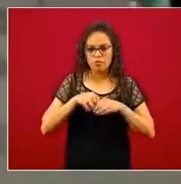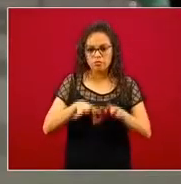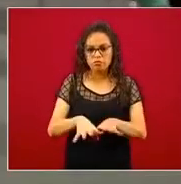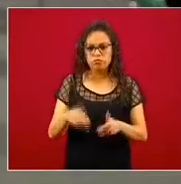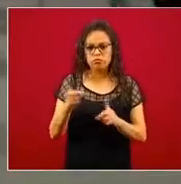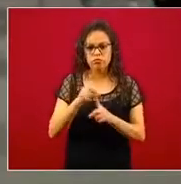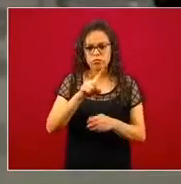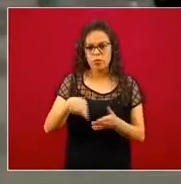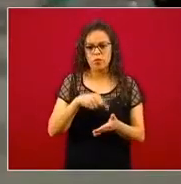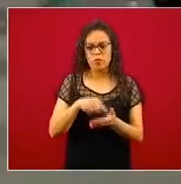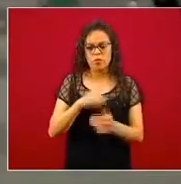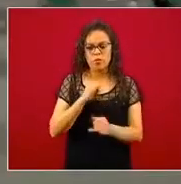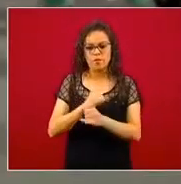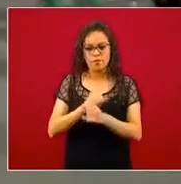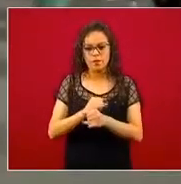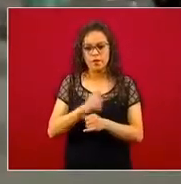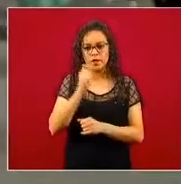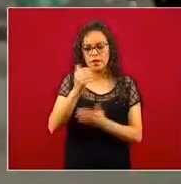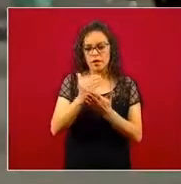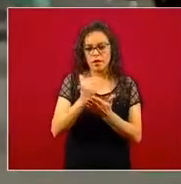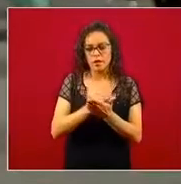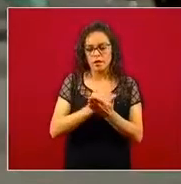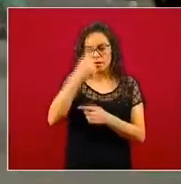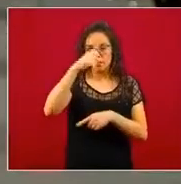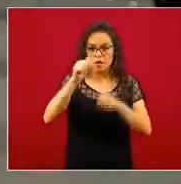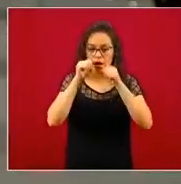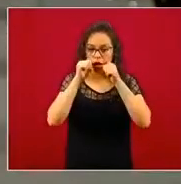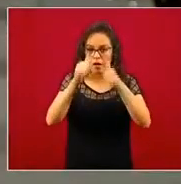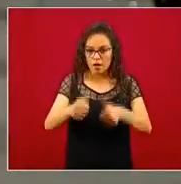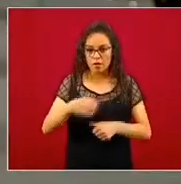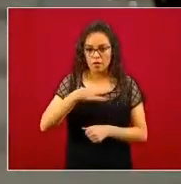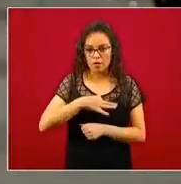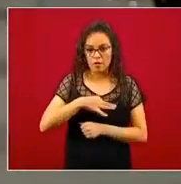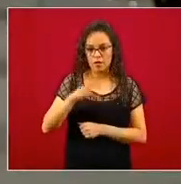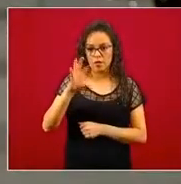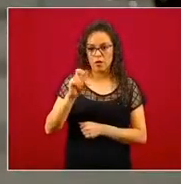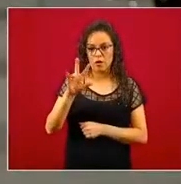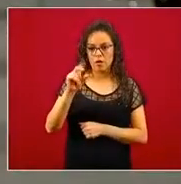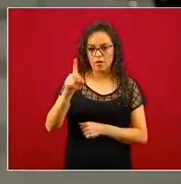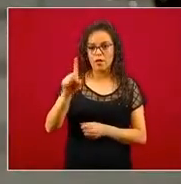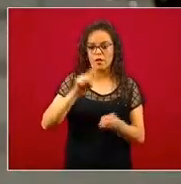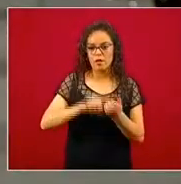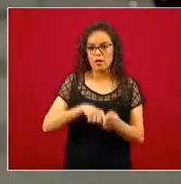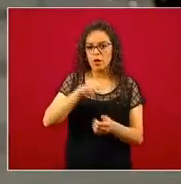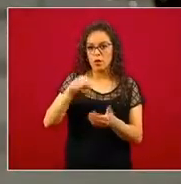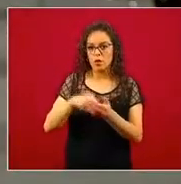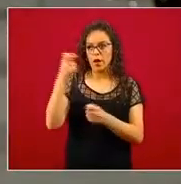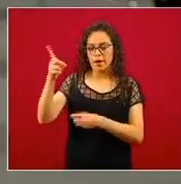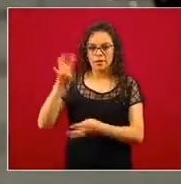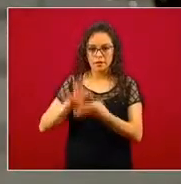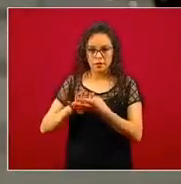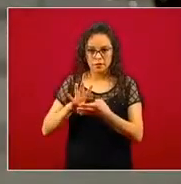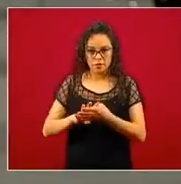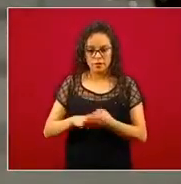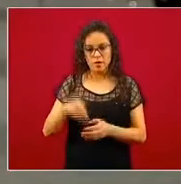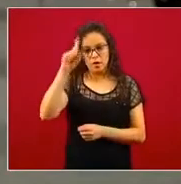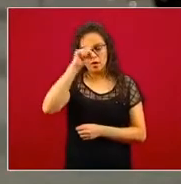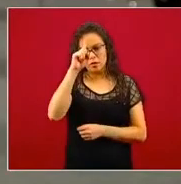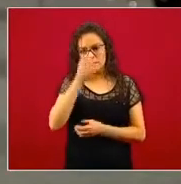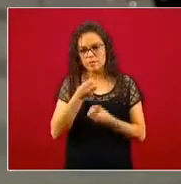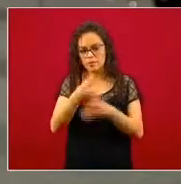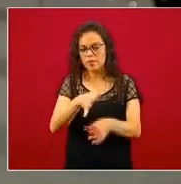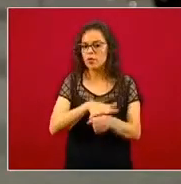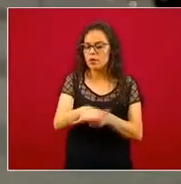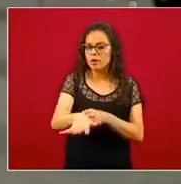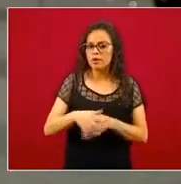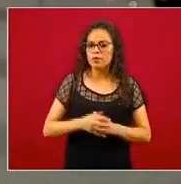May 22nd there were 50,000 tests to inmates. And I'd like to